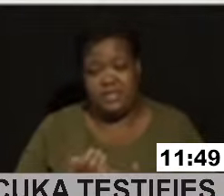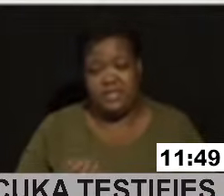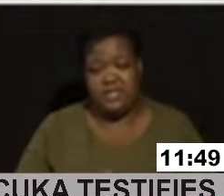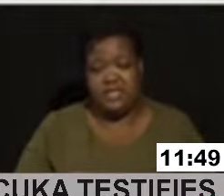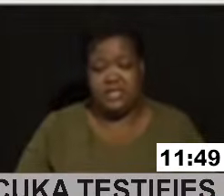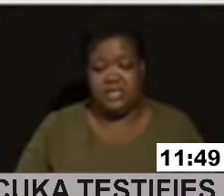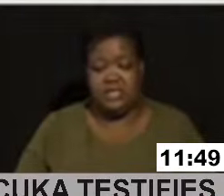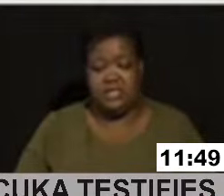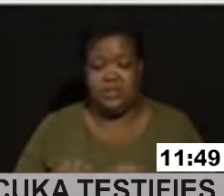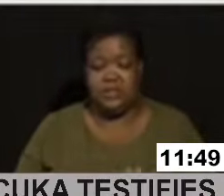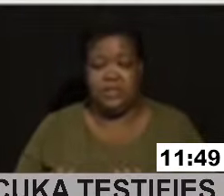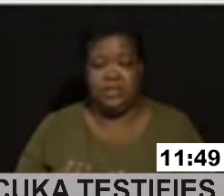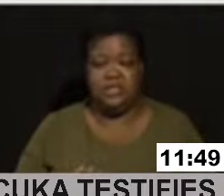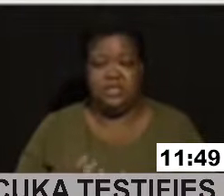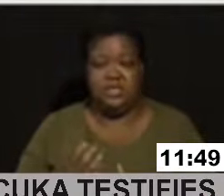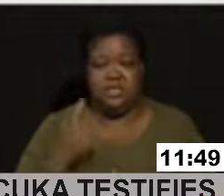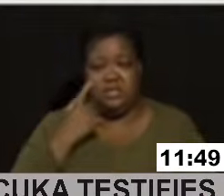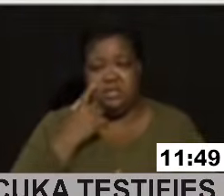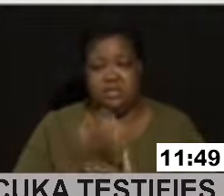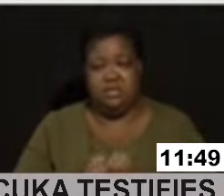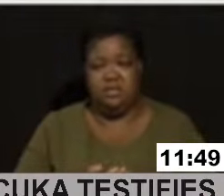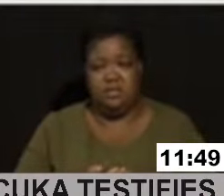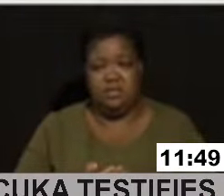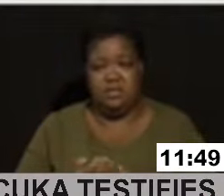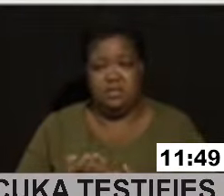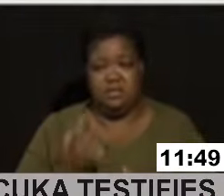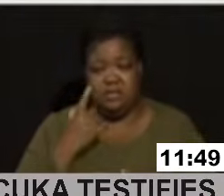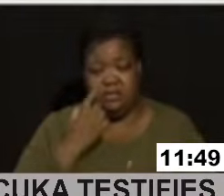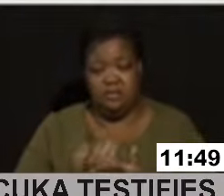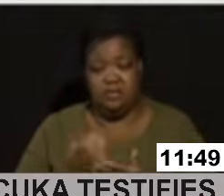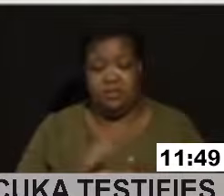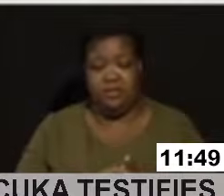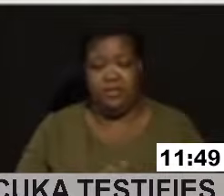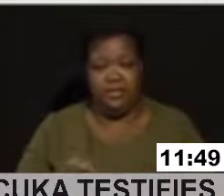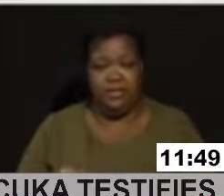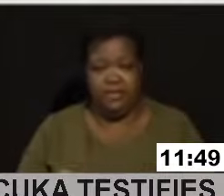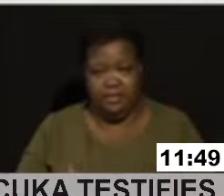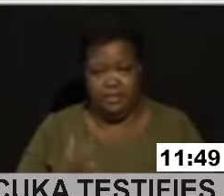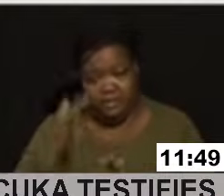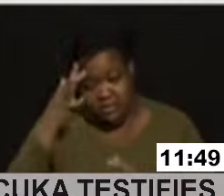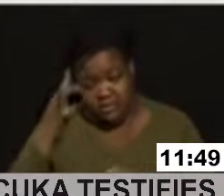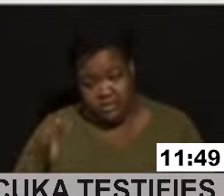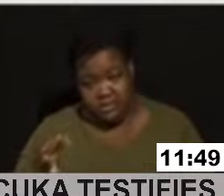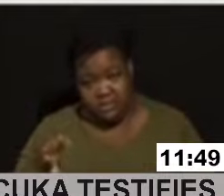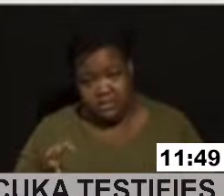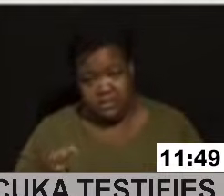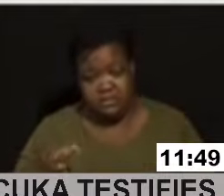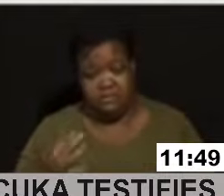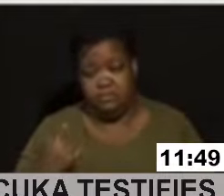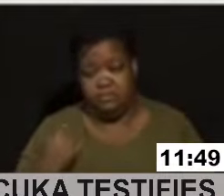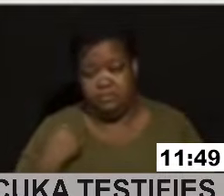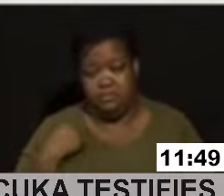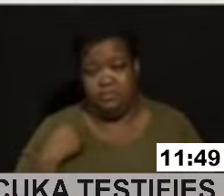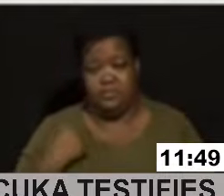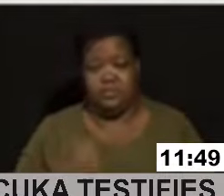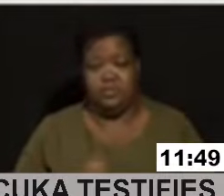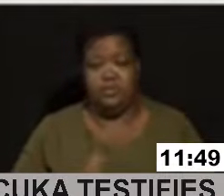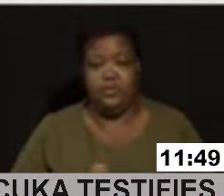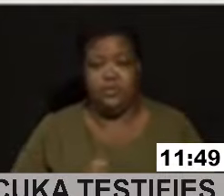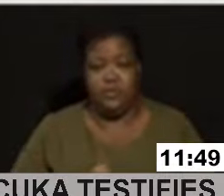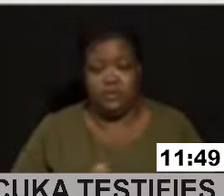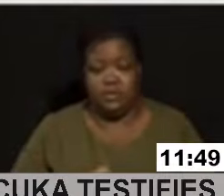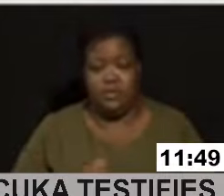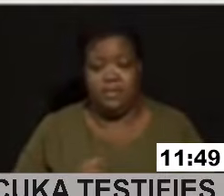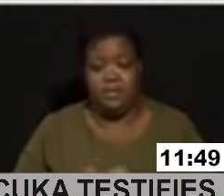cases. And then in paragraph 40, you say decisions that were taken at the time were not a function of